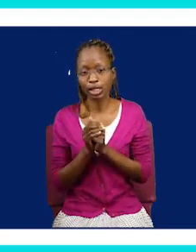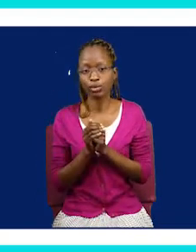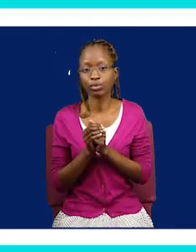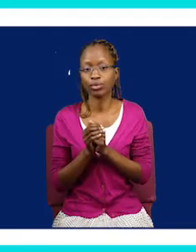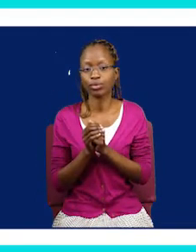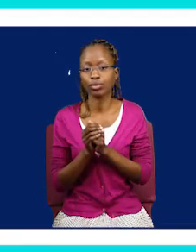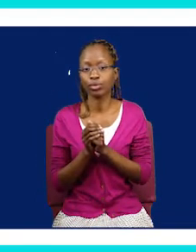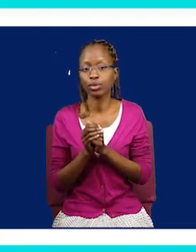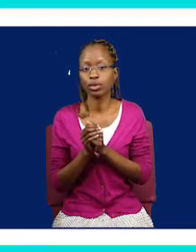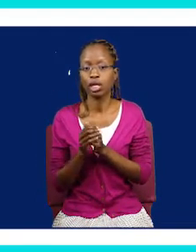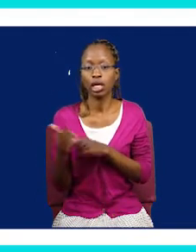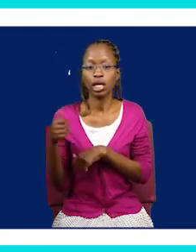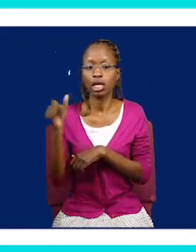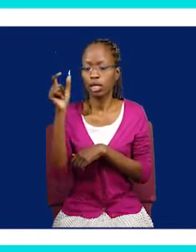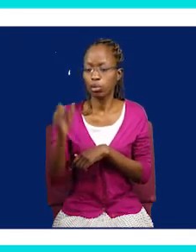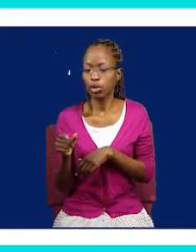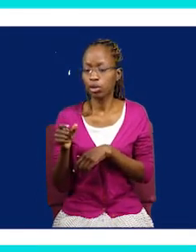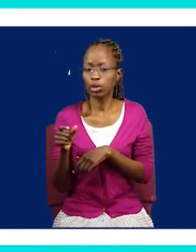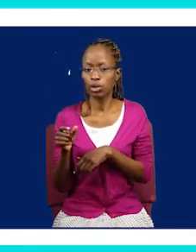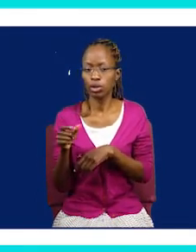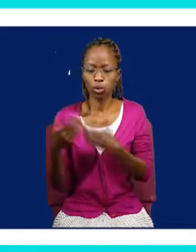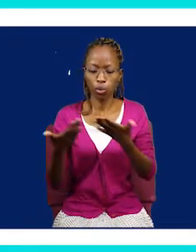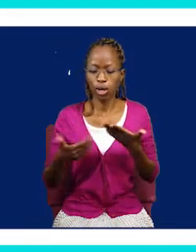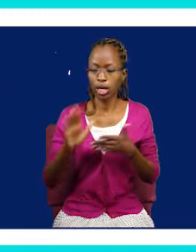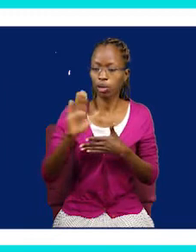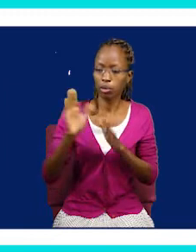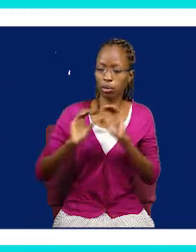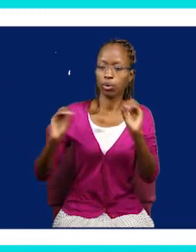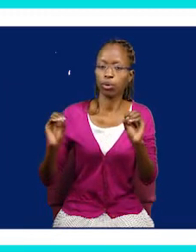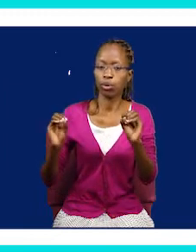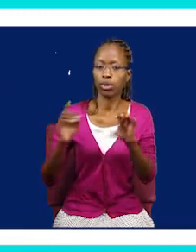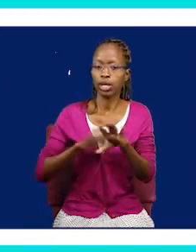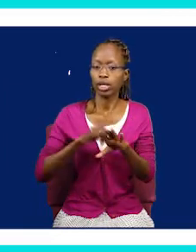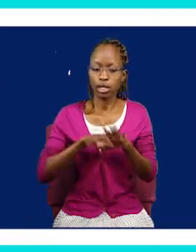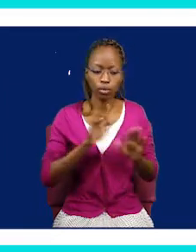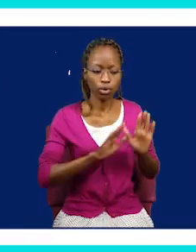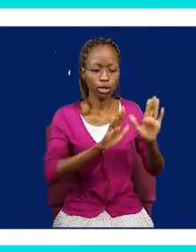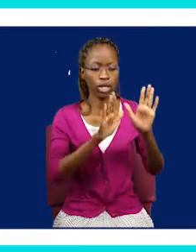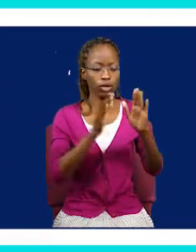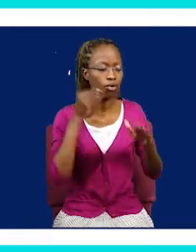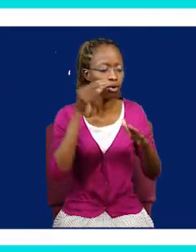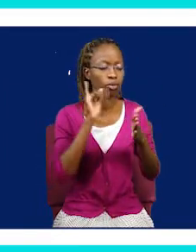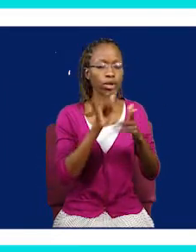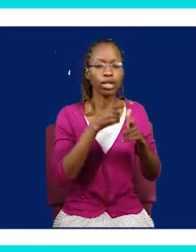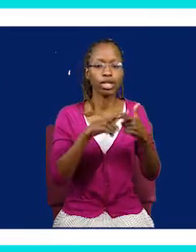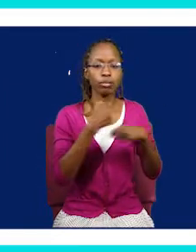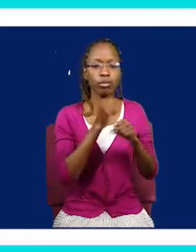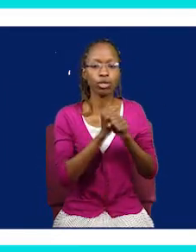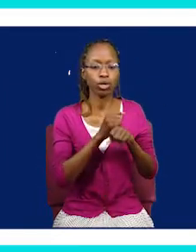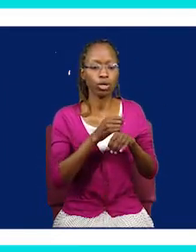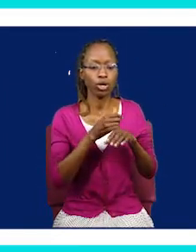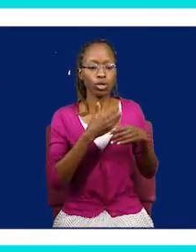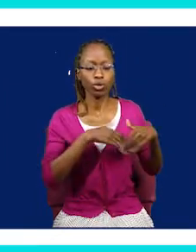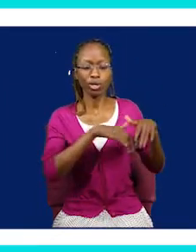sicknesses. And whoever doesn't want to have you or listen to your words, when you leave their town, shake the dust off your